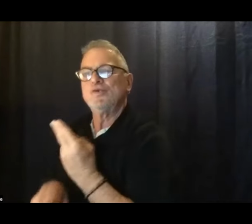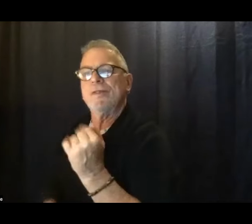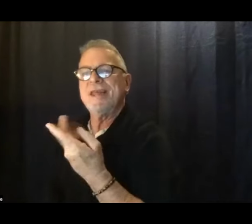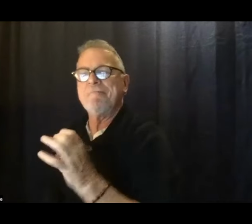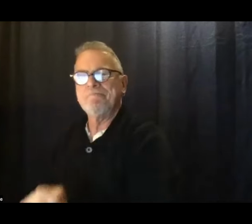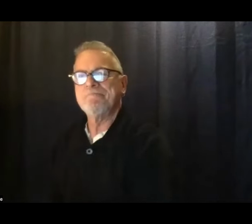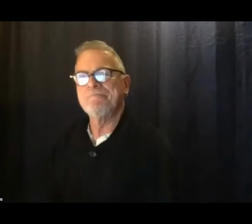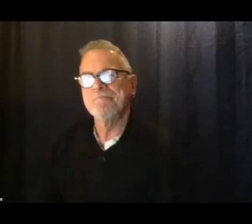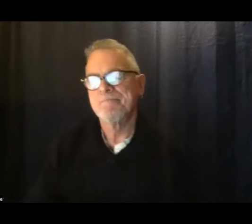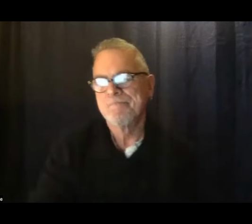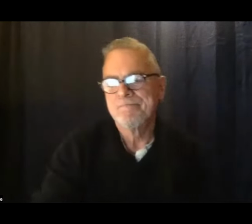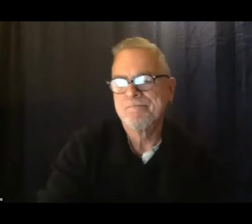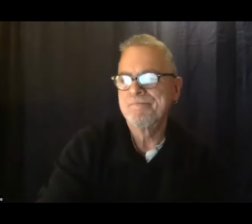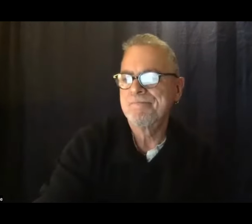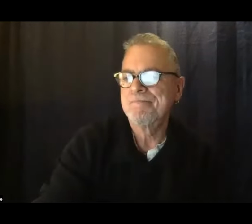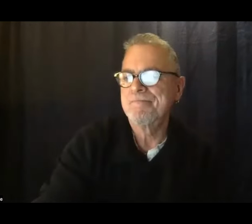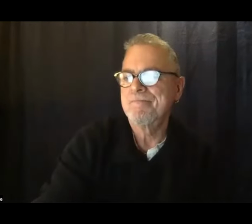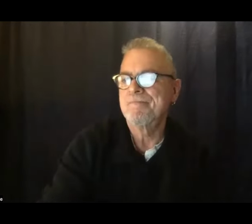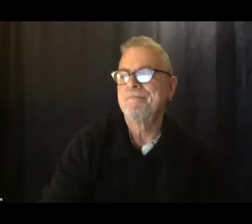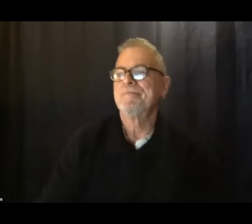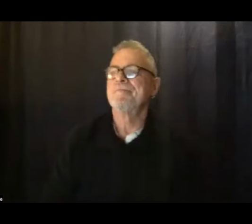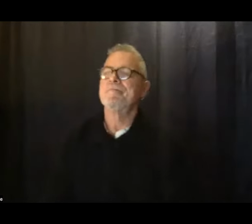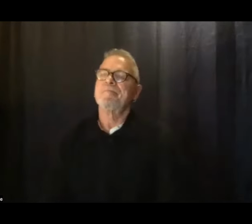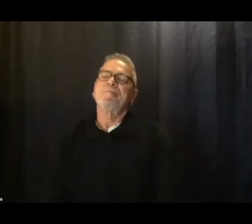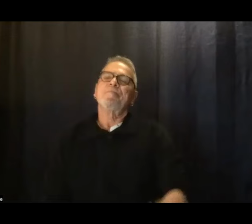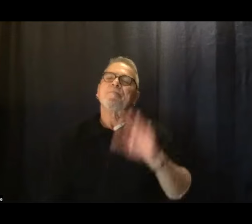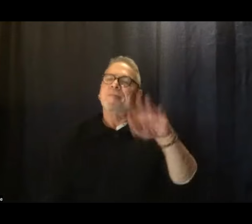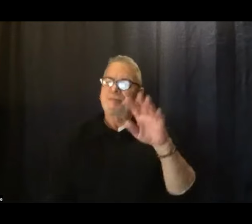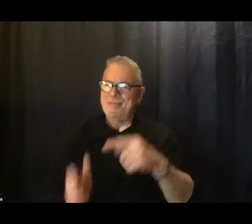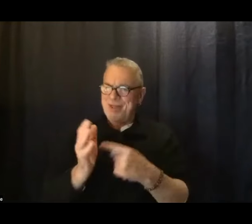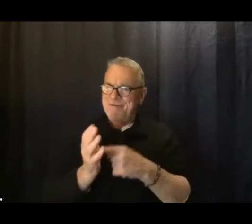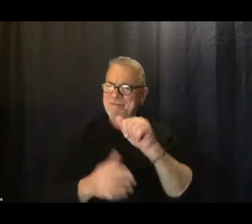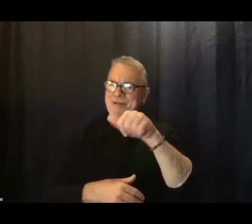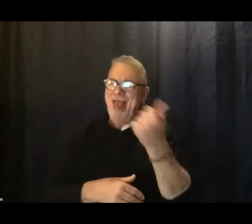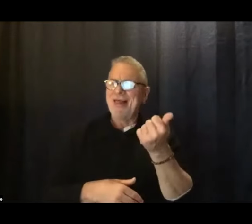practice and how you use fingerspelling.